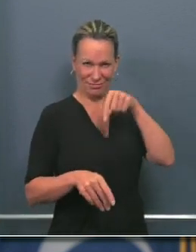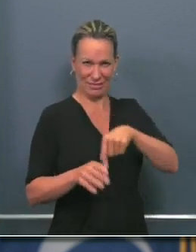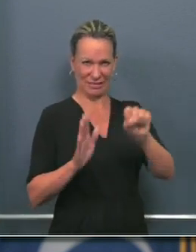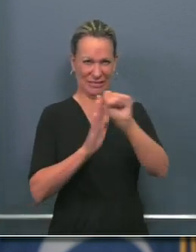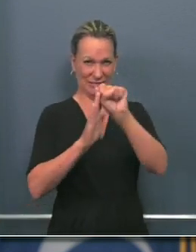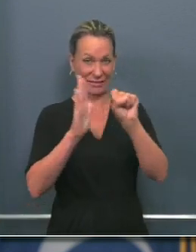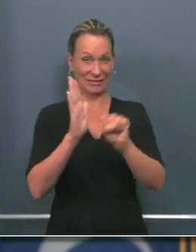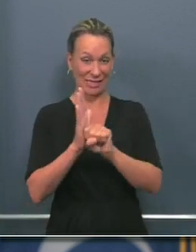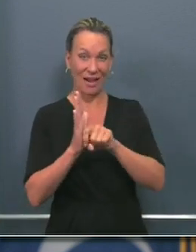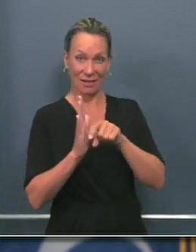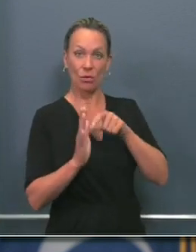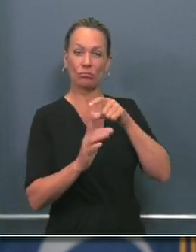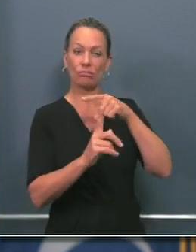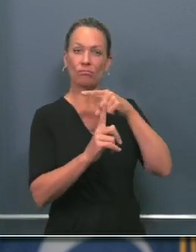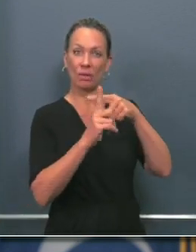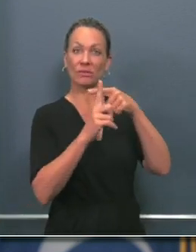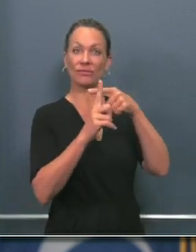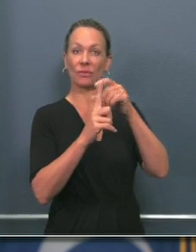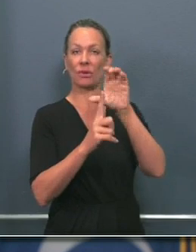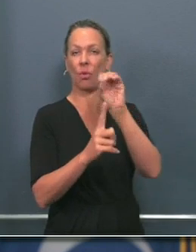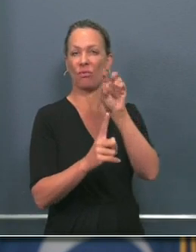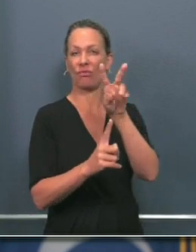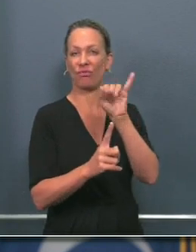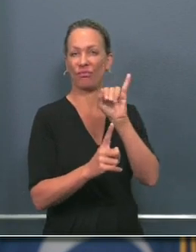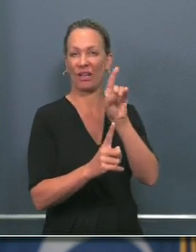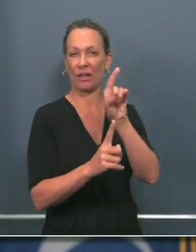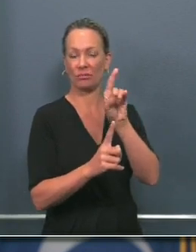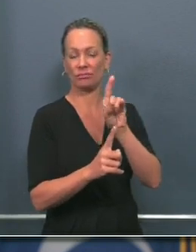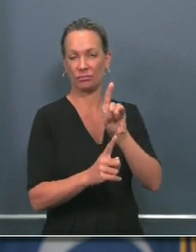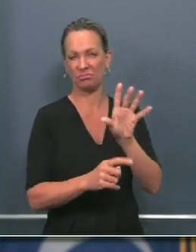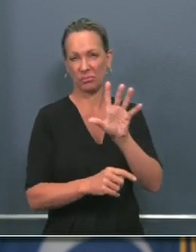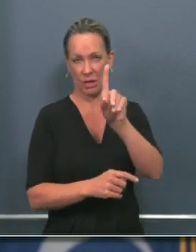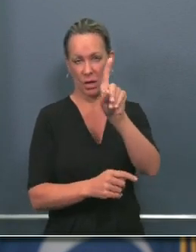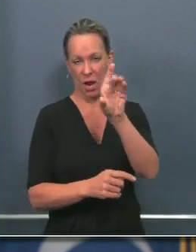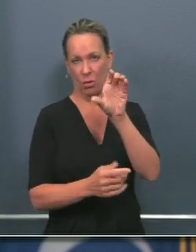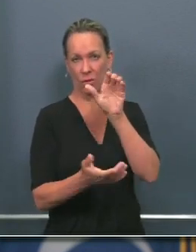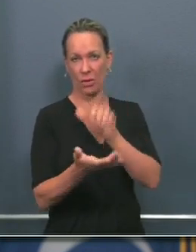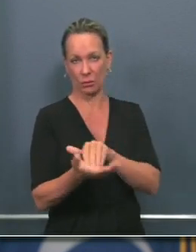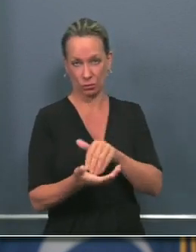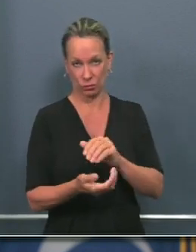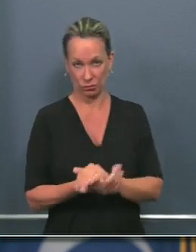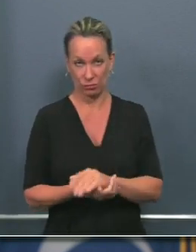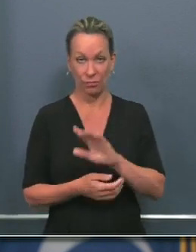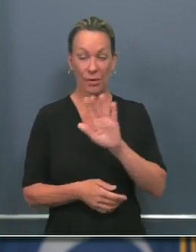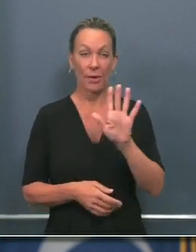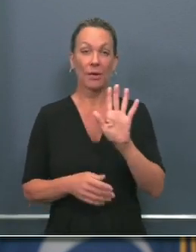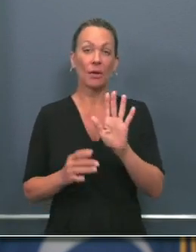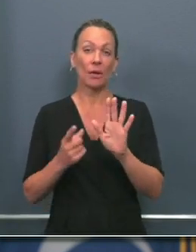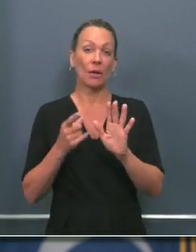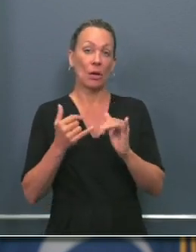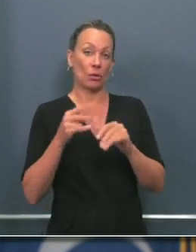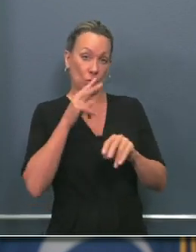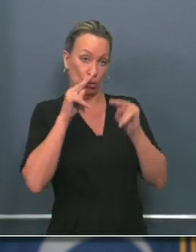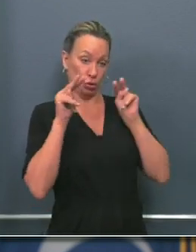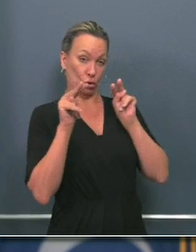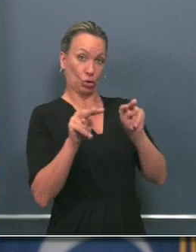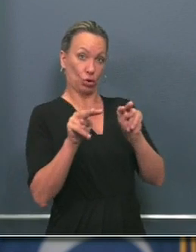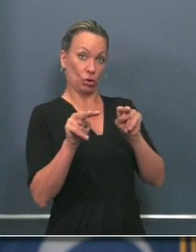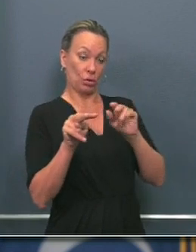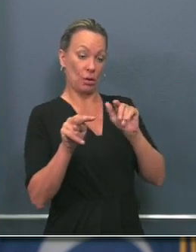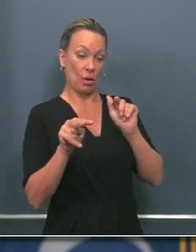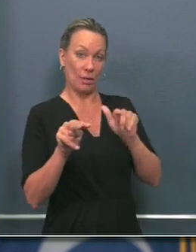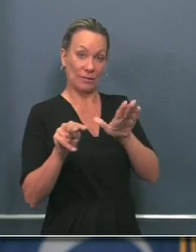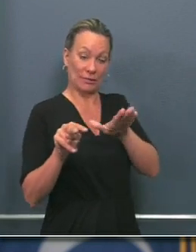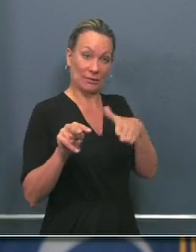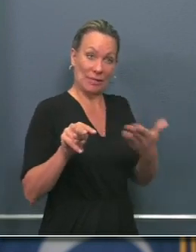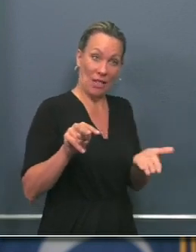have fared a lot better than other states as it relates to the mortality, the number of deaths in the state of California as it relates to this